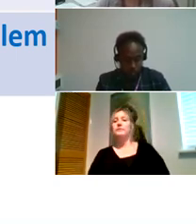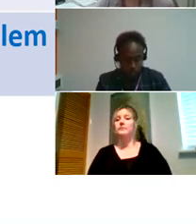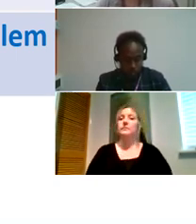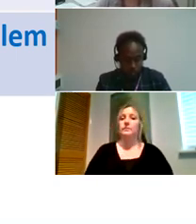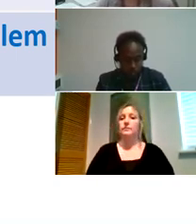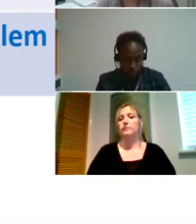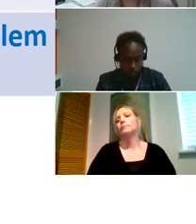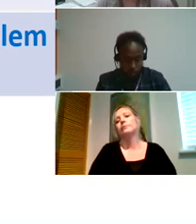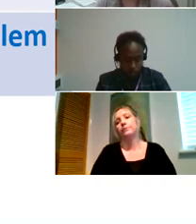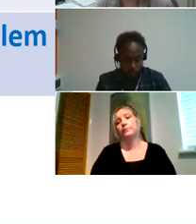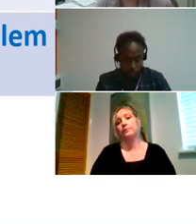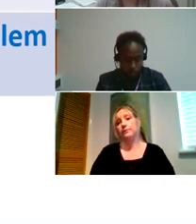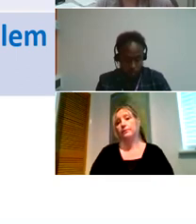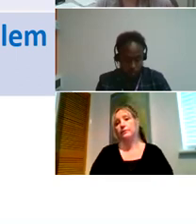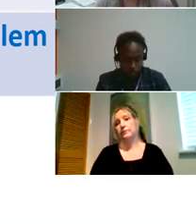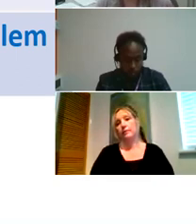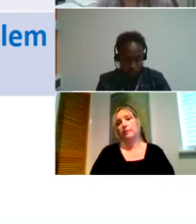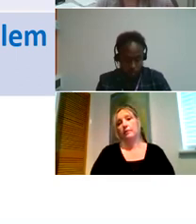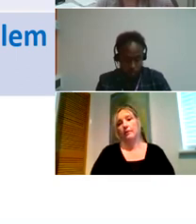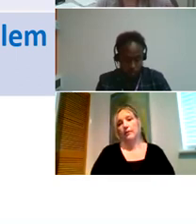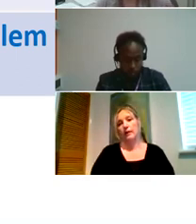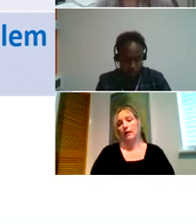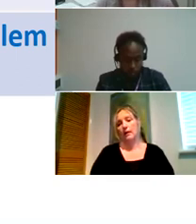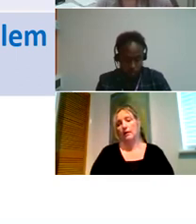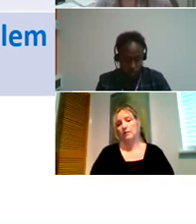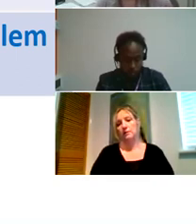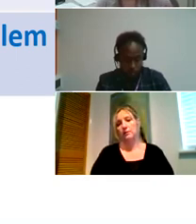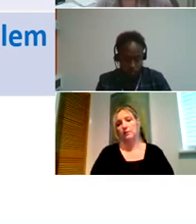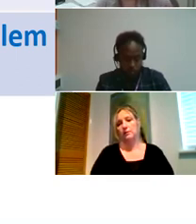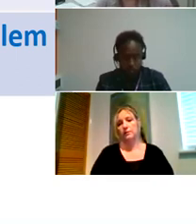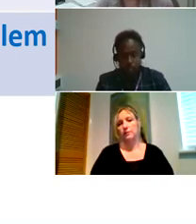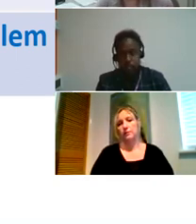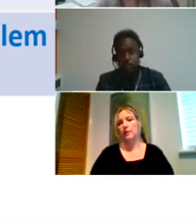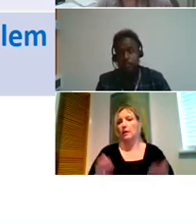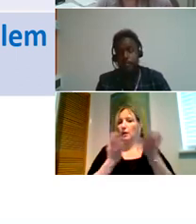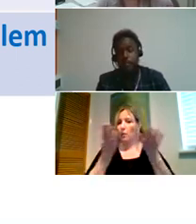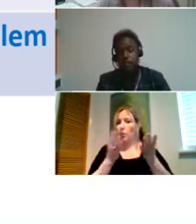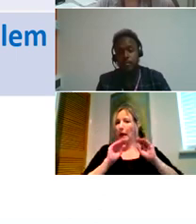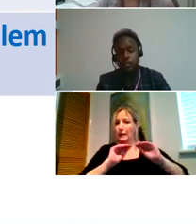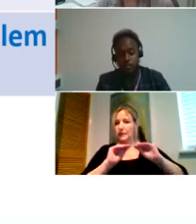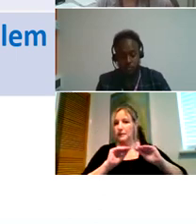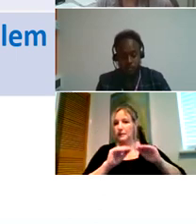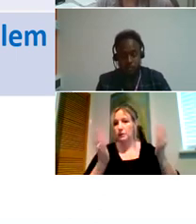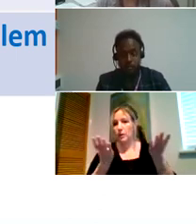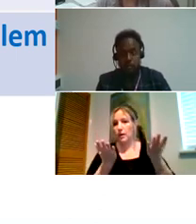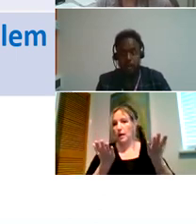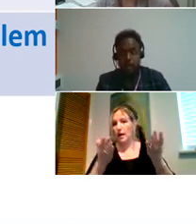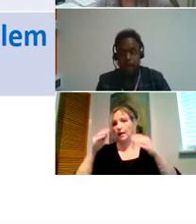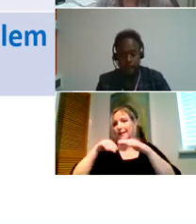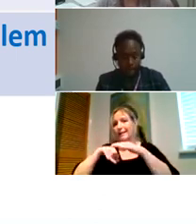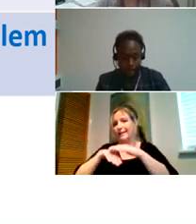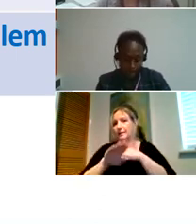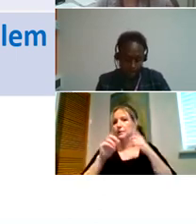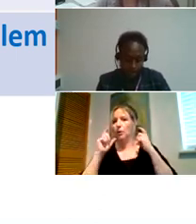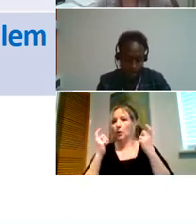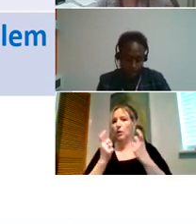as we are meeting on site in the classroom, you will have opportunity for